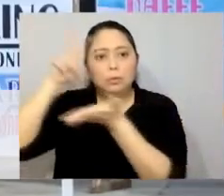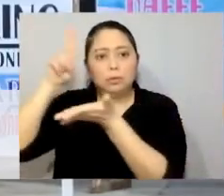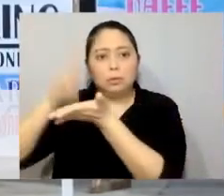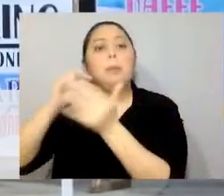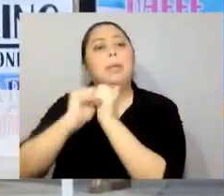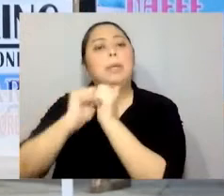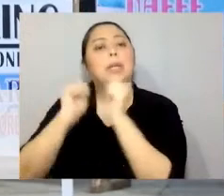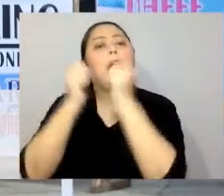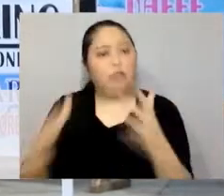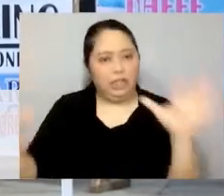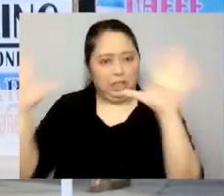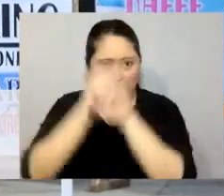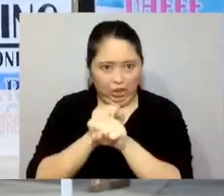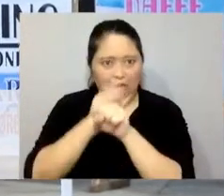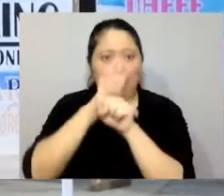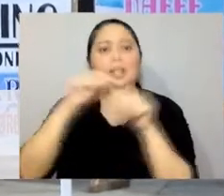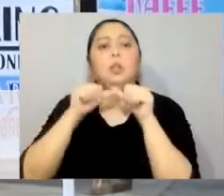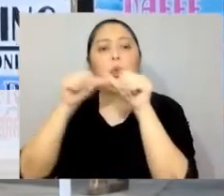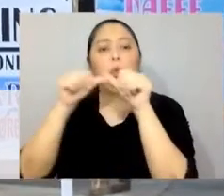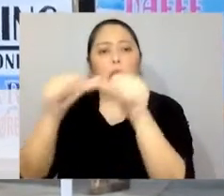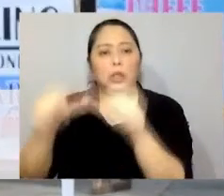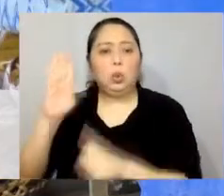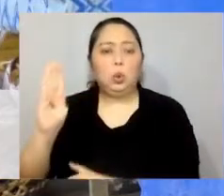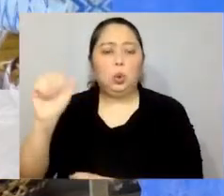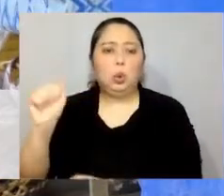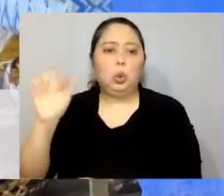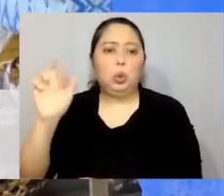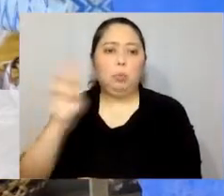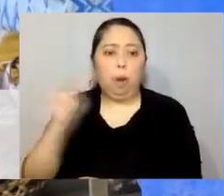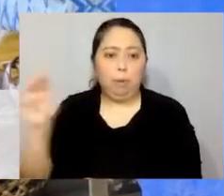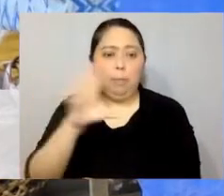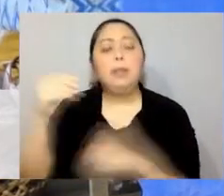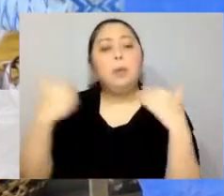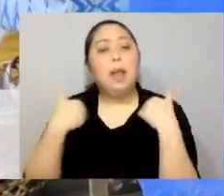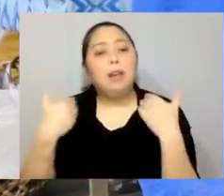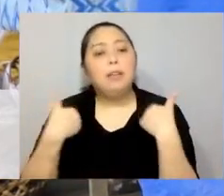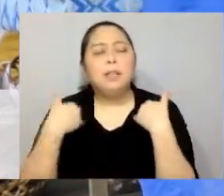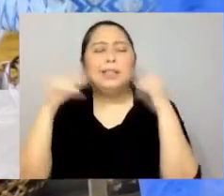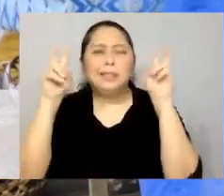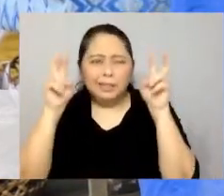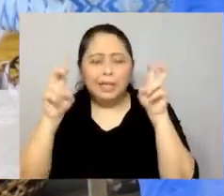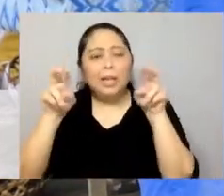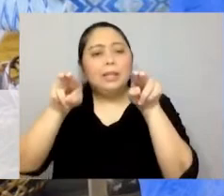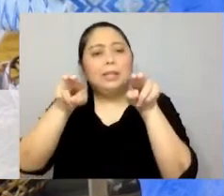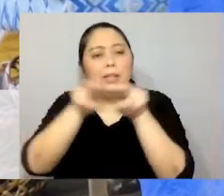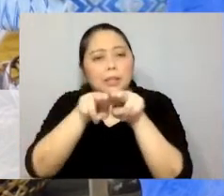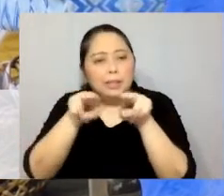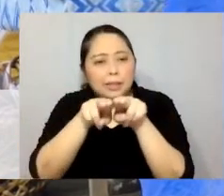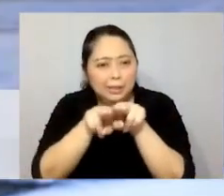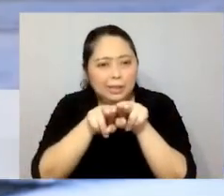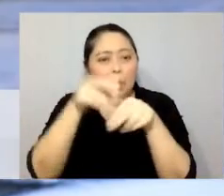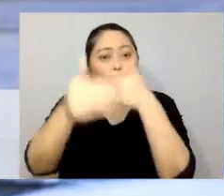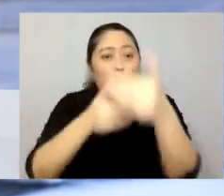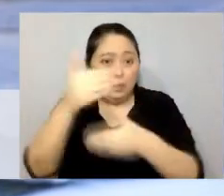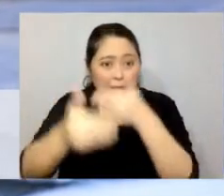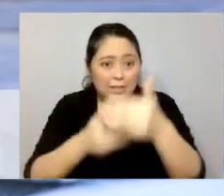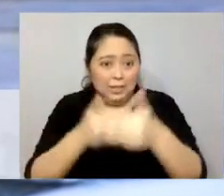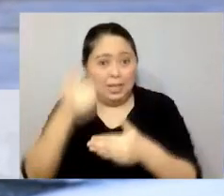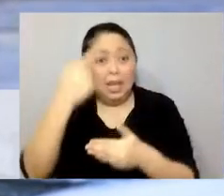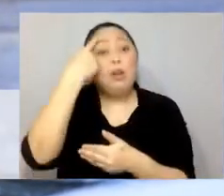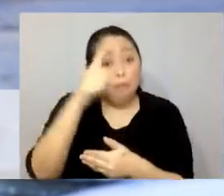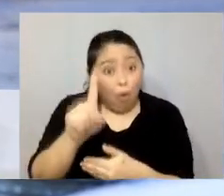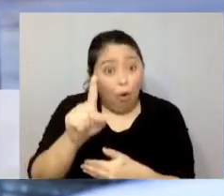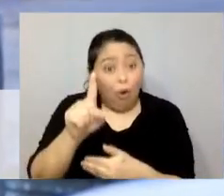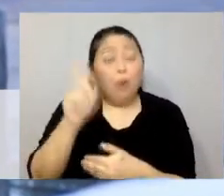Parties will also implement a normalization process that helps the Bangsamoro communities attain sustainable livelihood as well